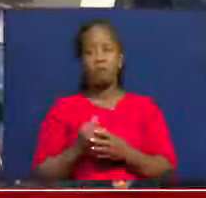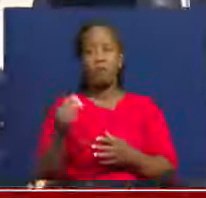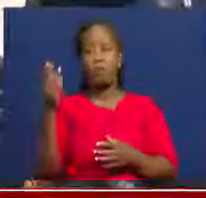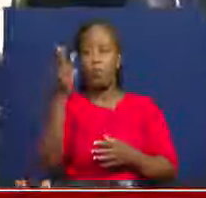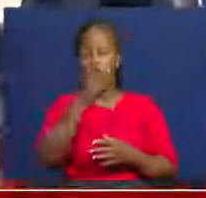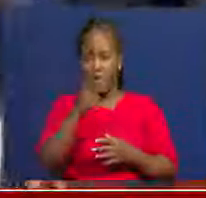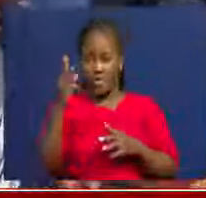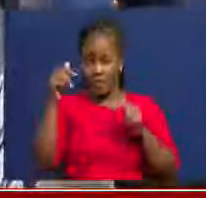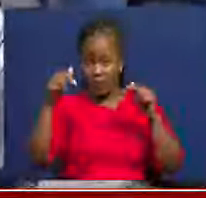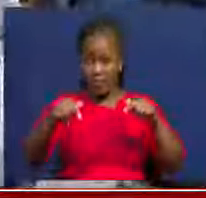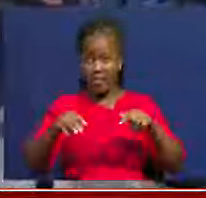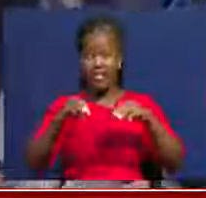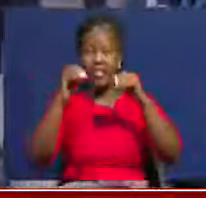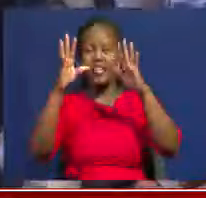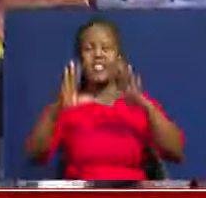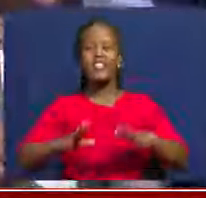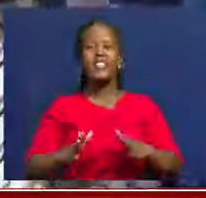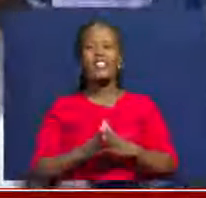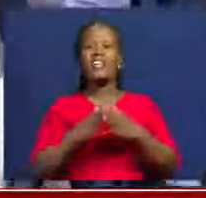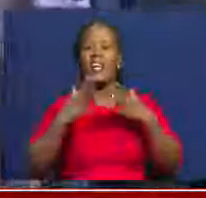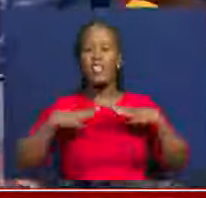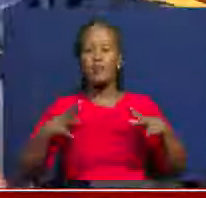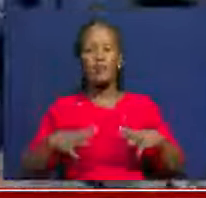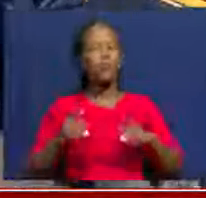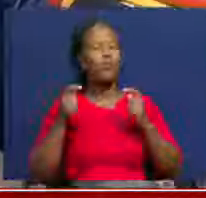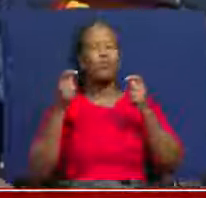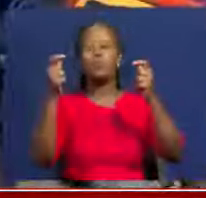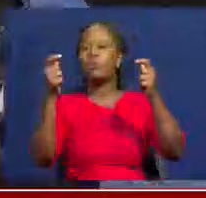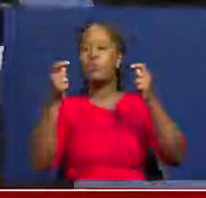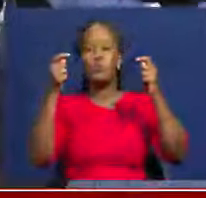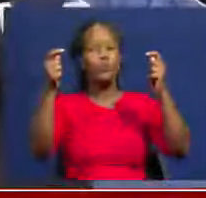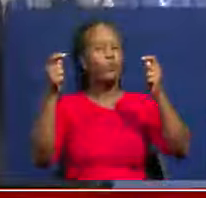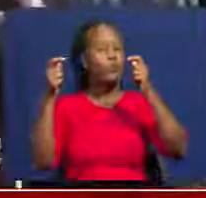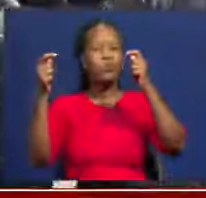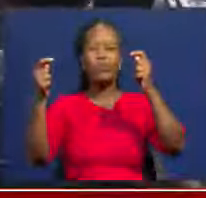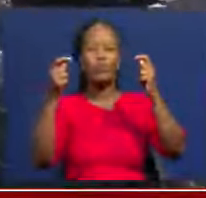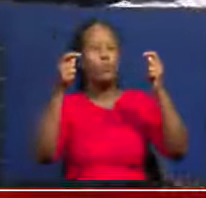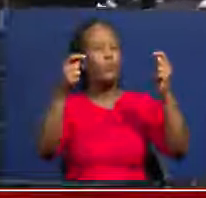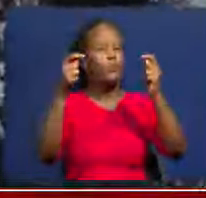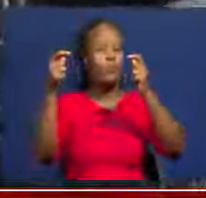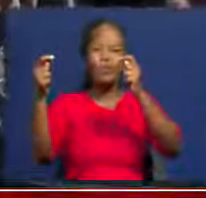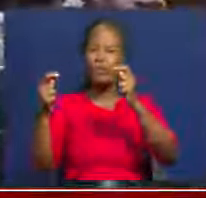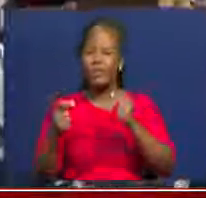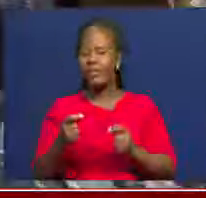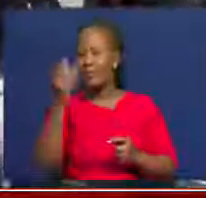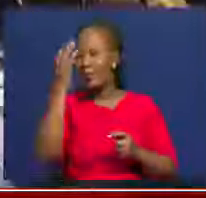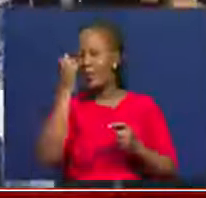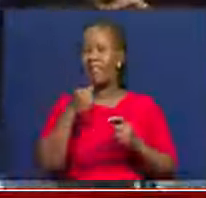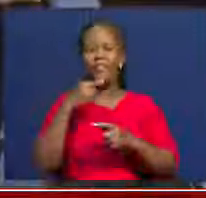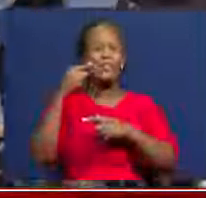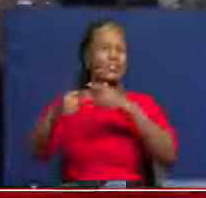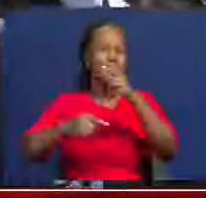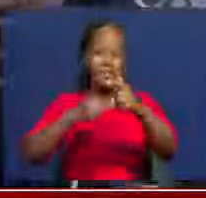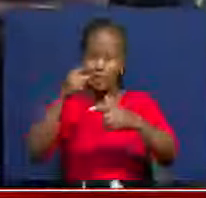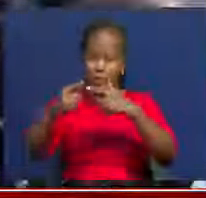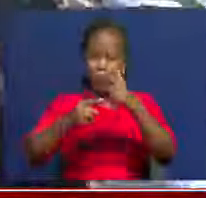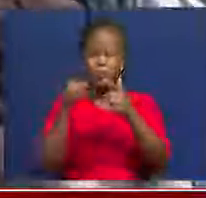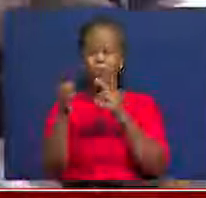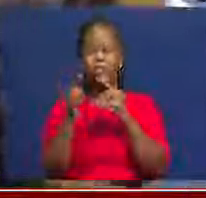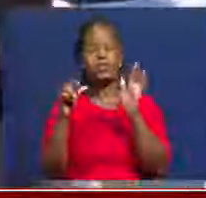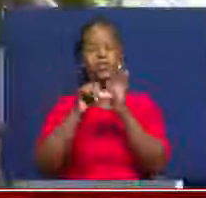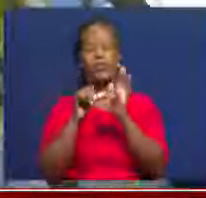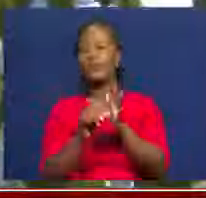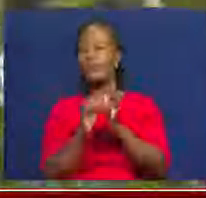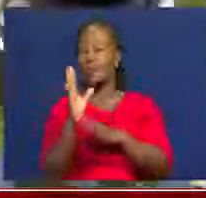Wednesday, teachers and residents marched to the streets of Kabarnet town, protesting the escalating incidents or calling for swift government